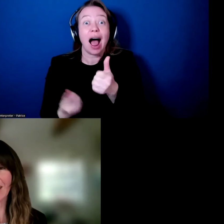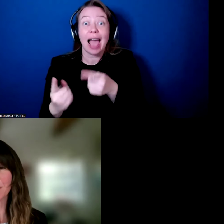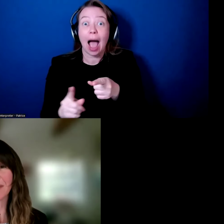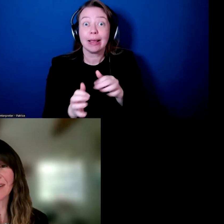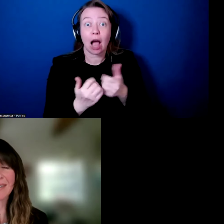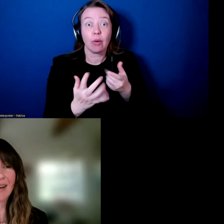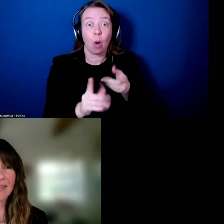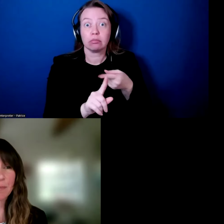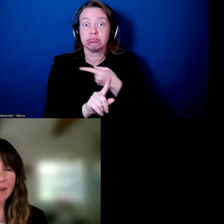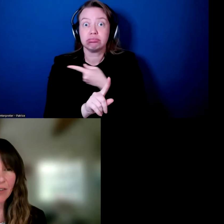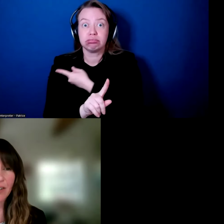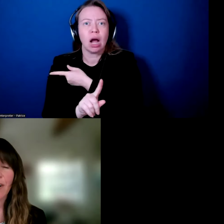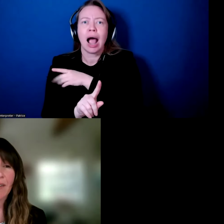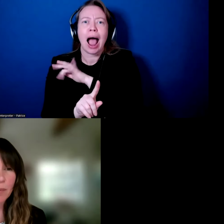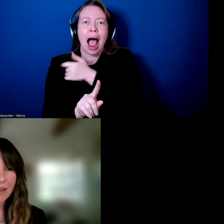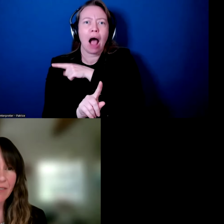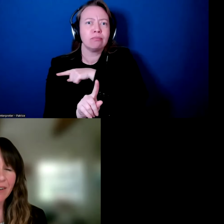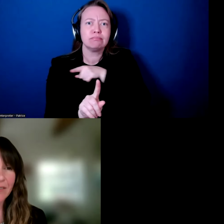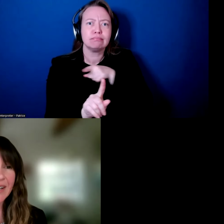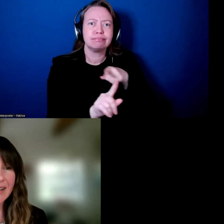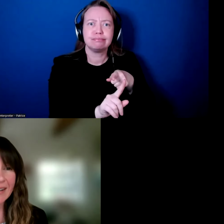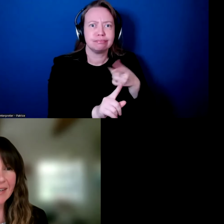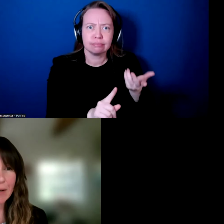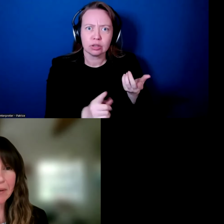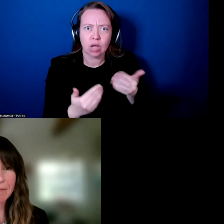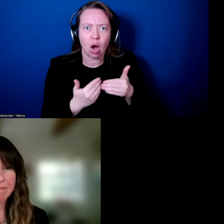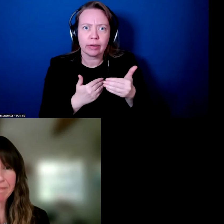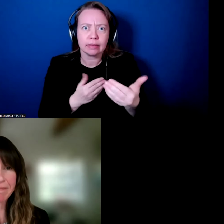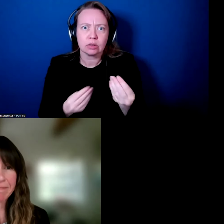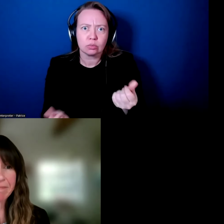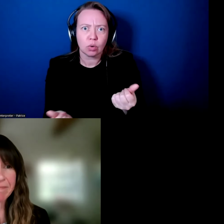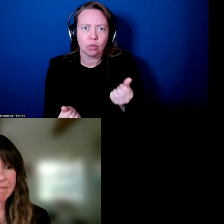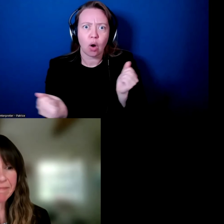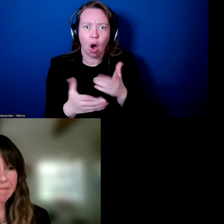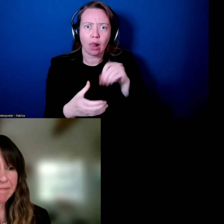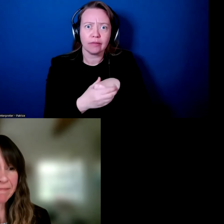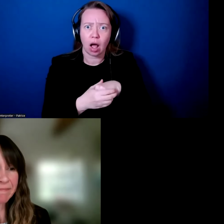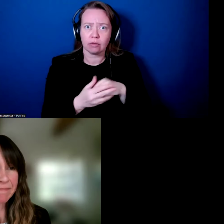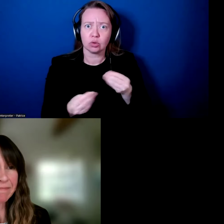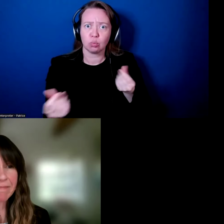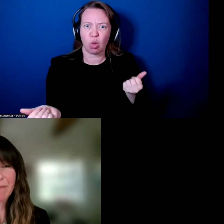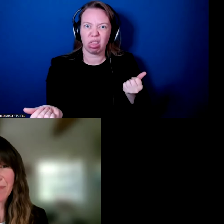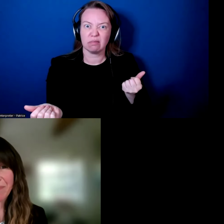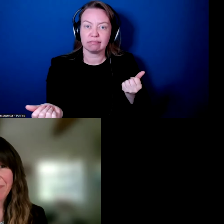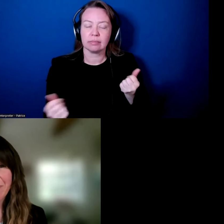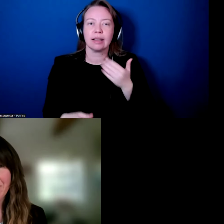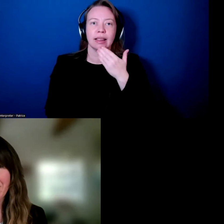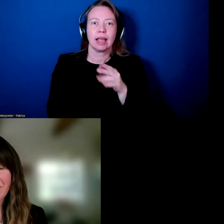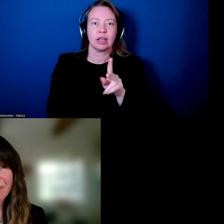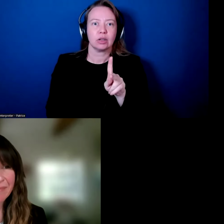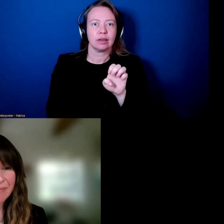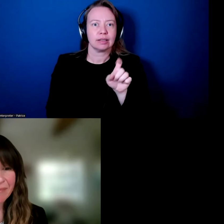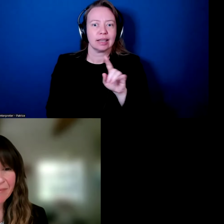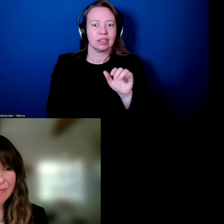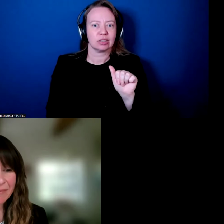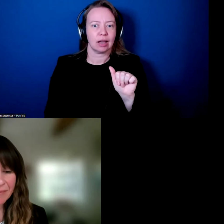of engagement is as beneficial for everybody involved as it can be. Thank you, Kezia. And so let's turn